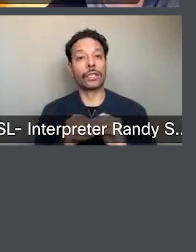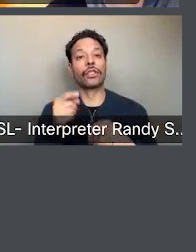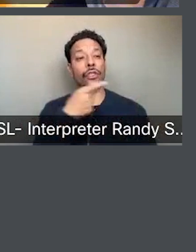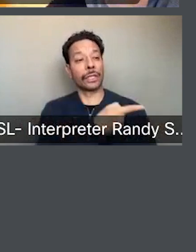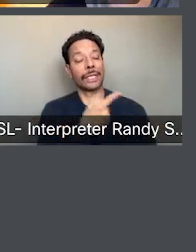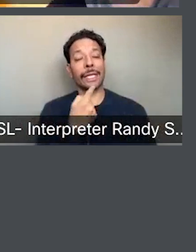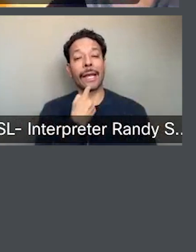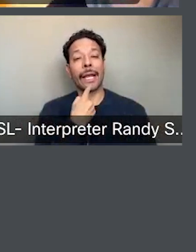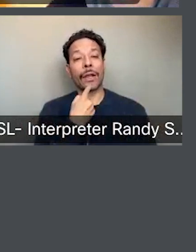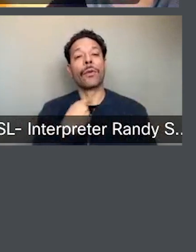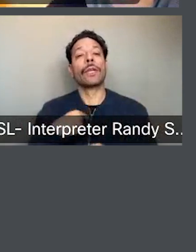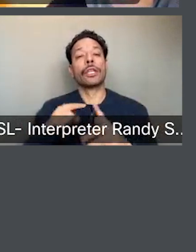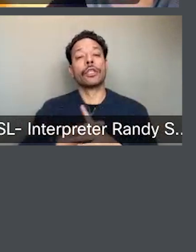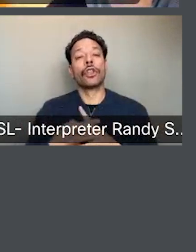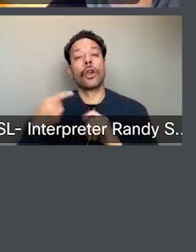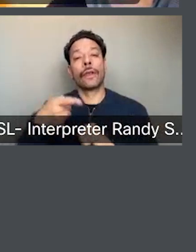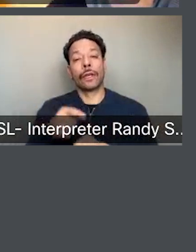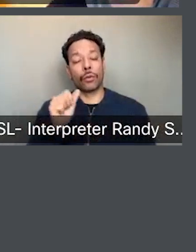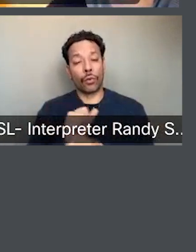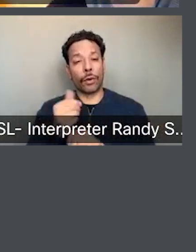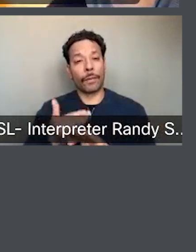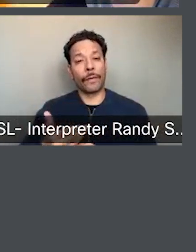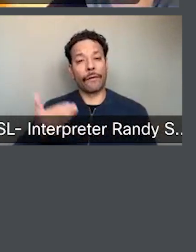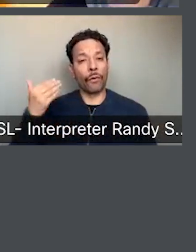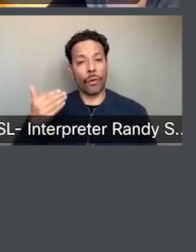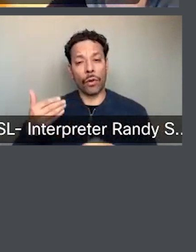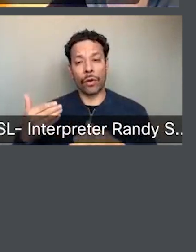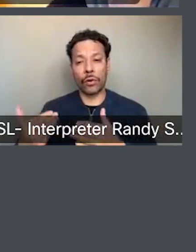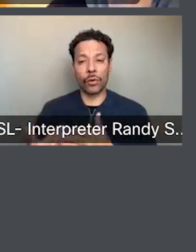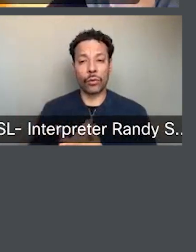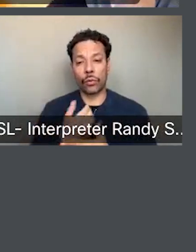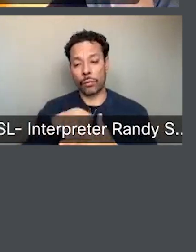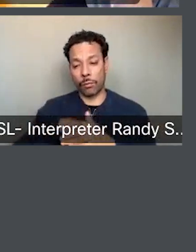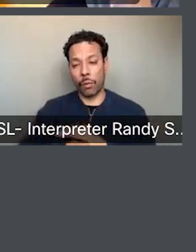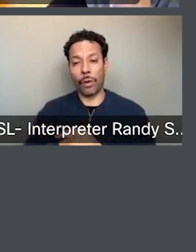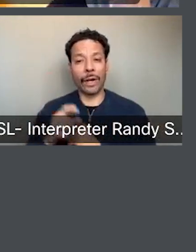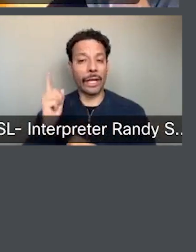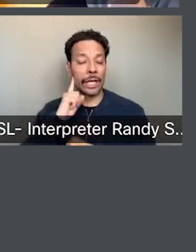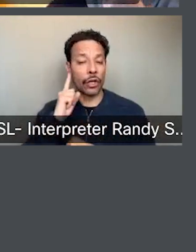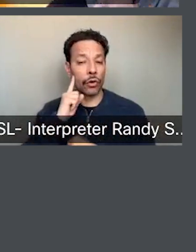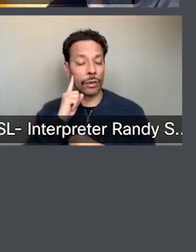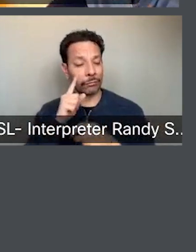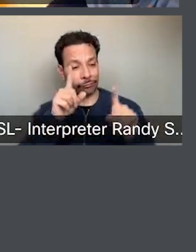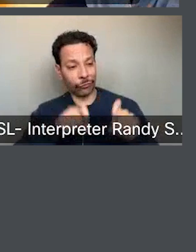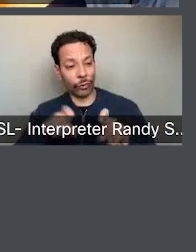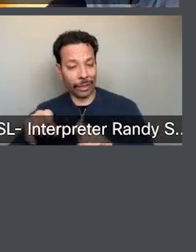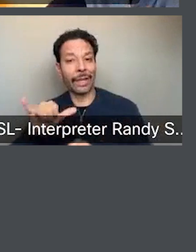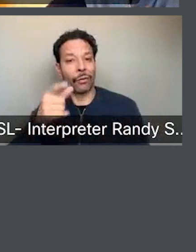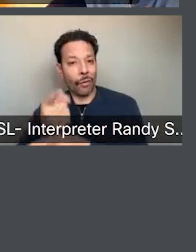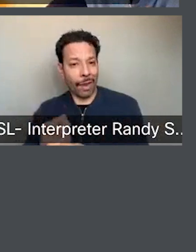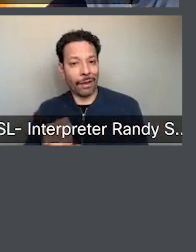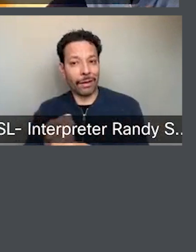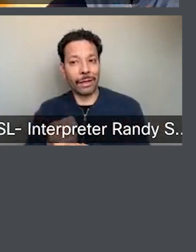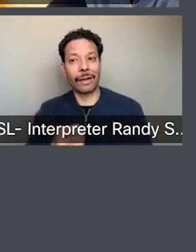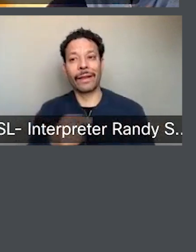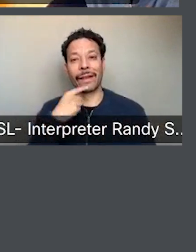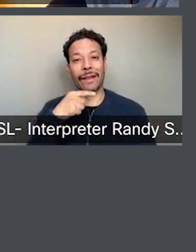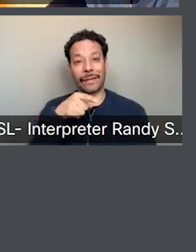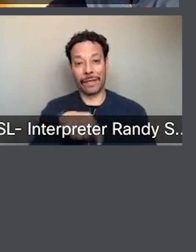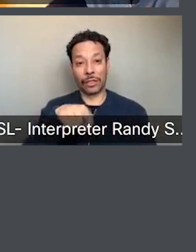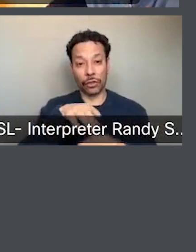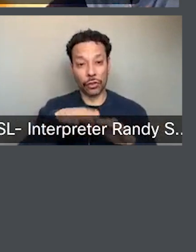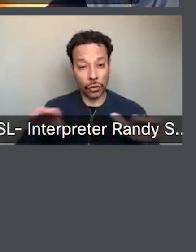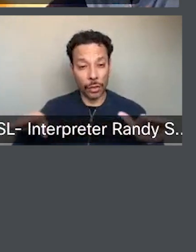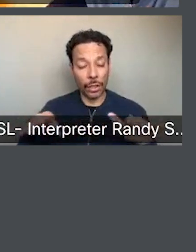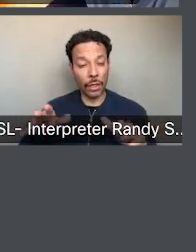that we started this work before newborn hearing screening, and that's right. So is the fact that these children used